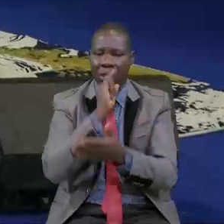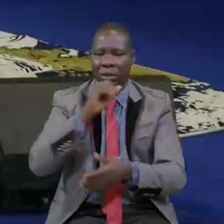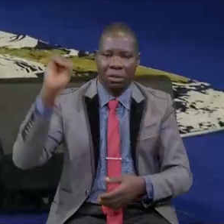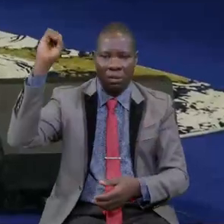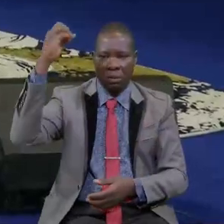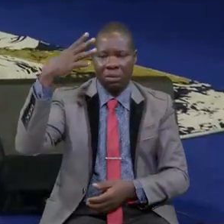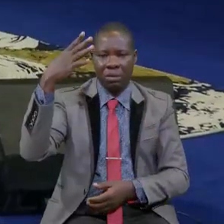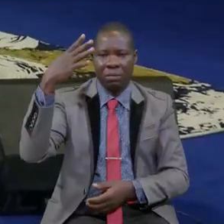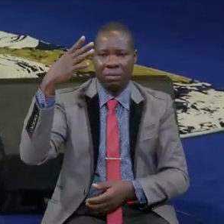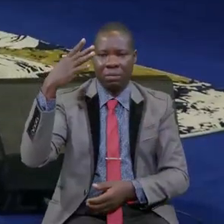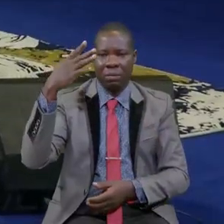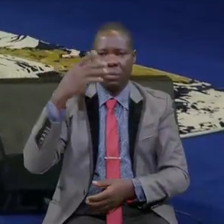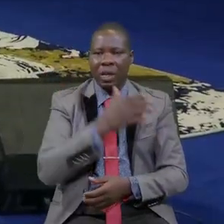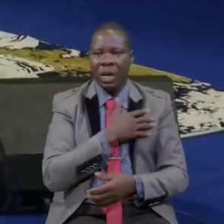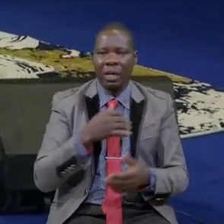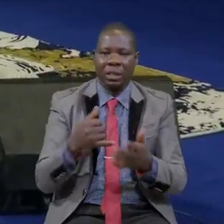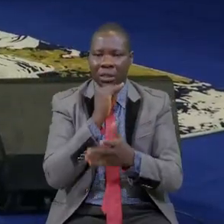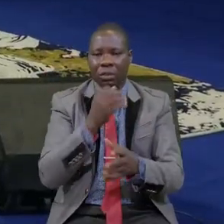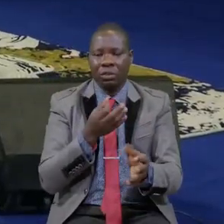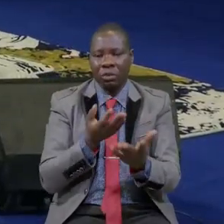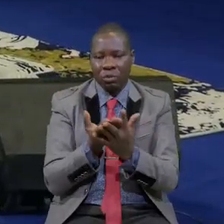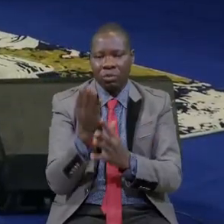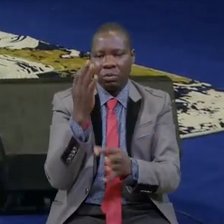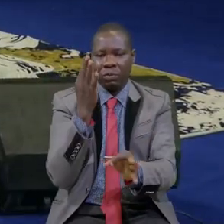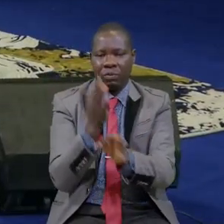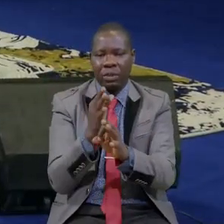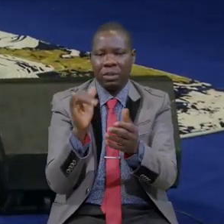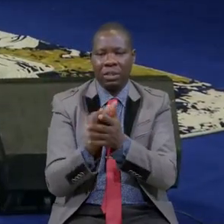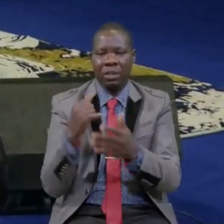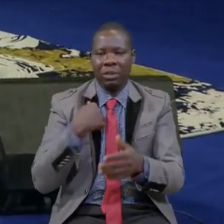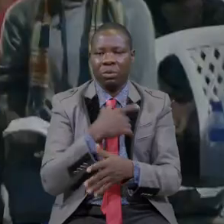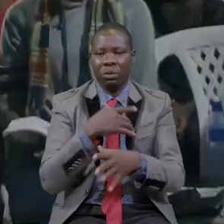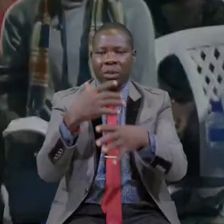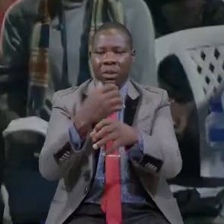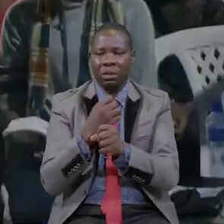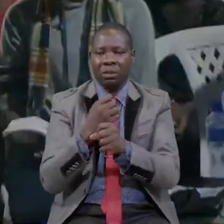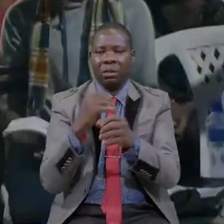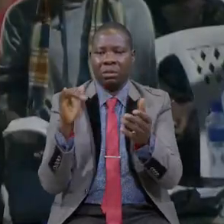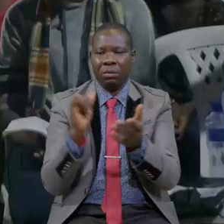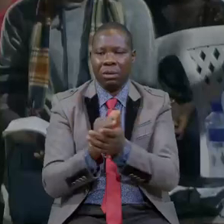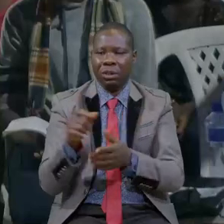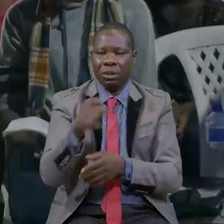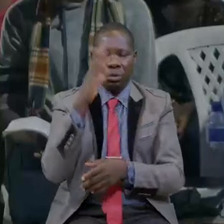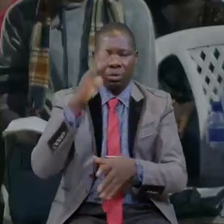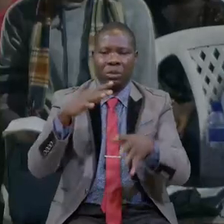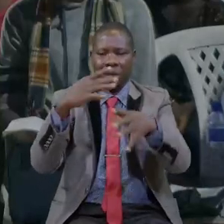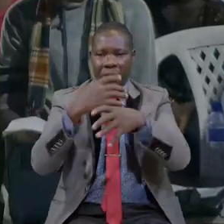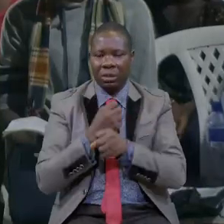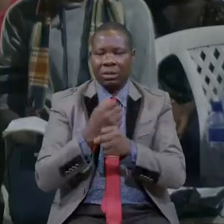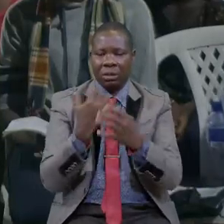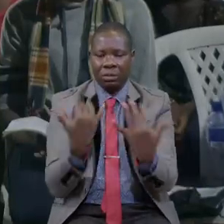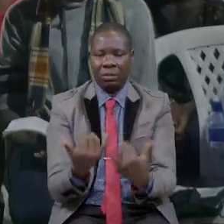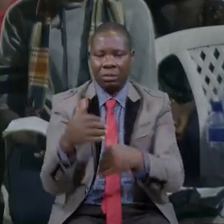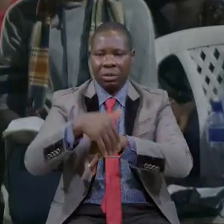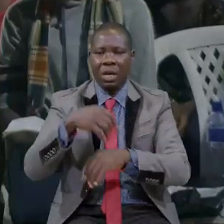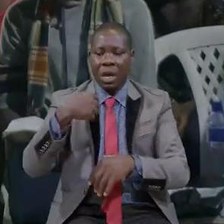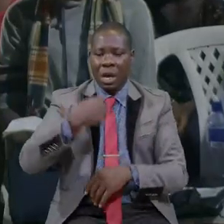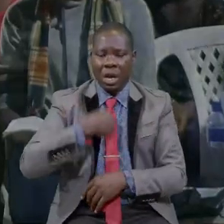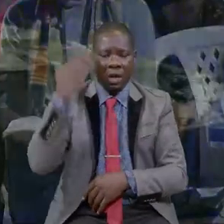is through faith we receive that you're going to receive tonight I will receive